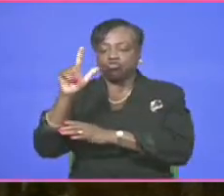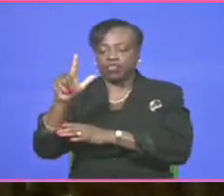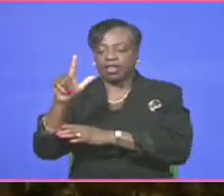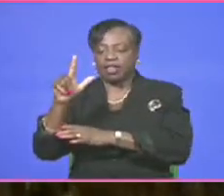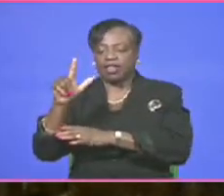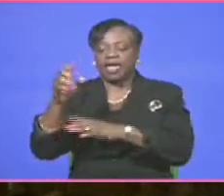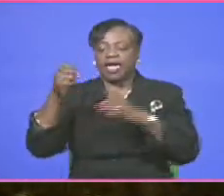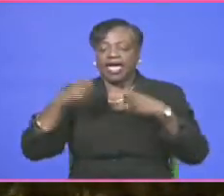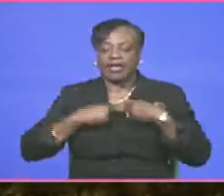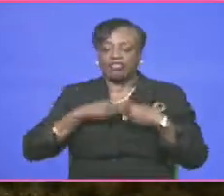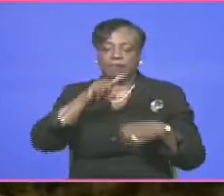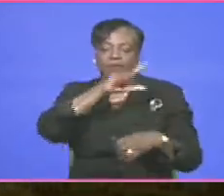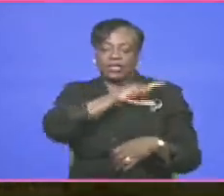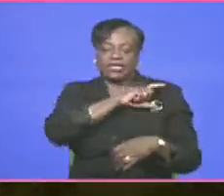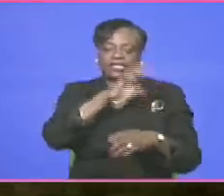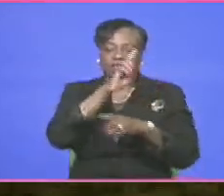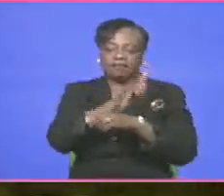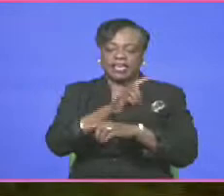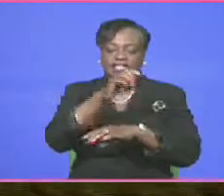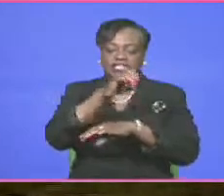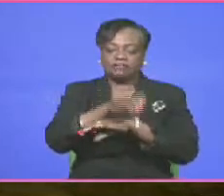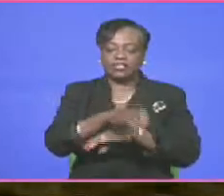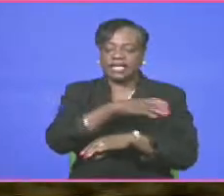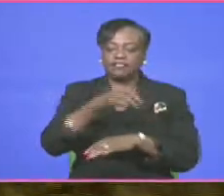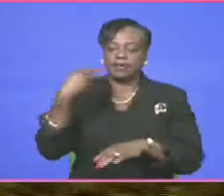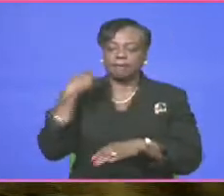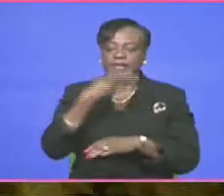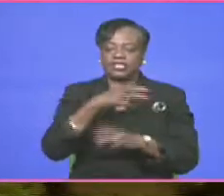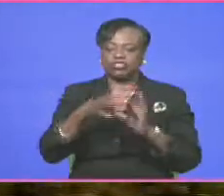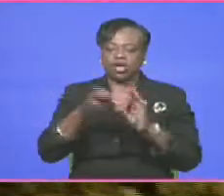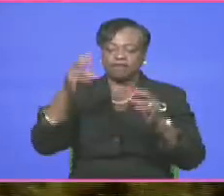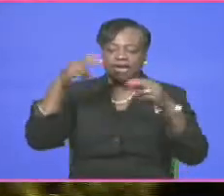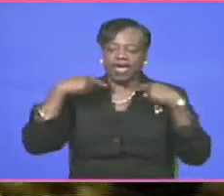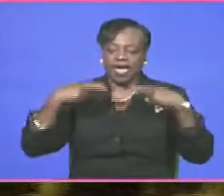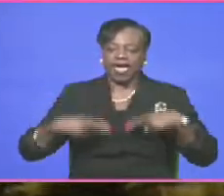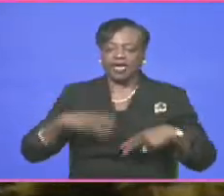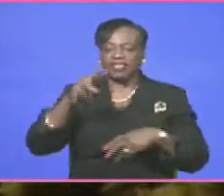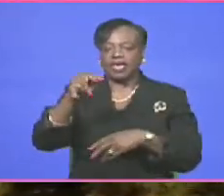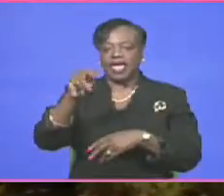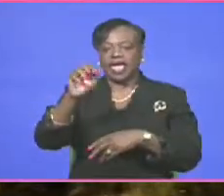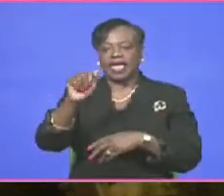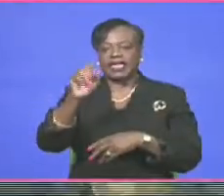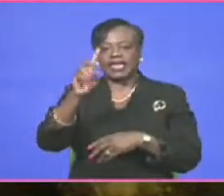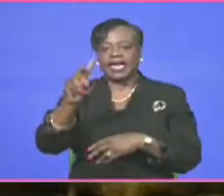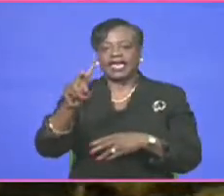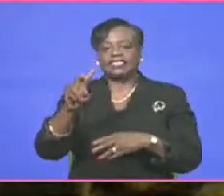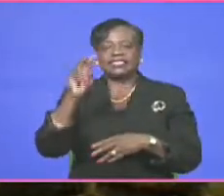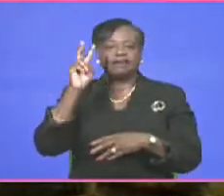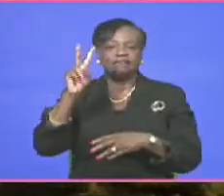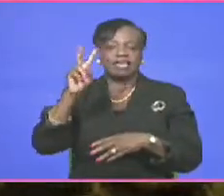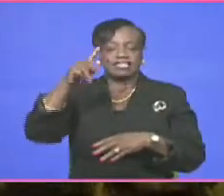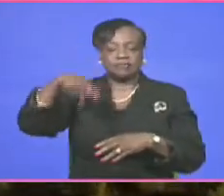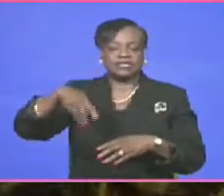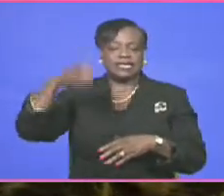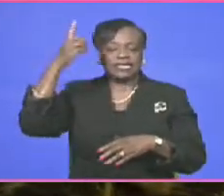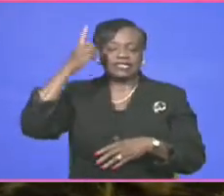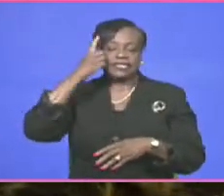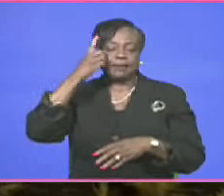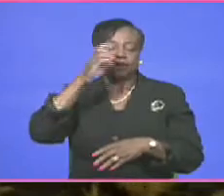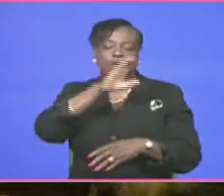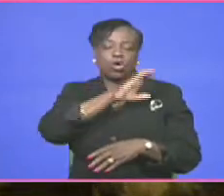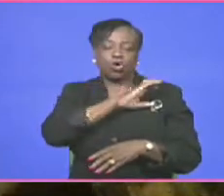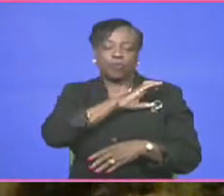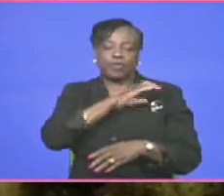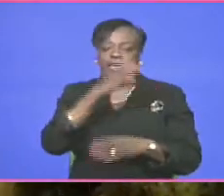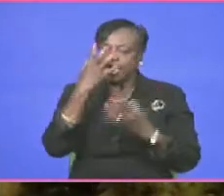Royal Bahamas Police and Defense Forces and the Ministry of Health. NAD's Vice President of Operations, Deborah Colby, informed our